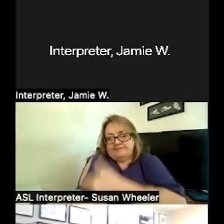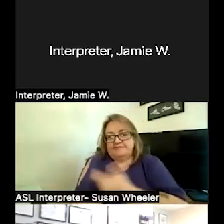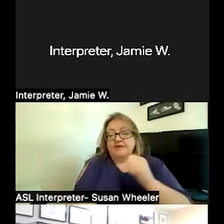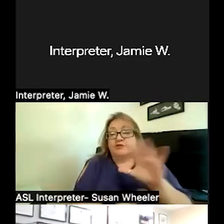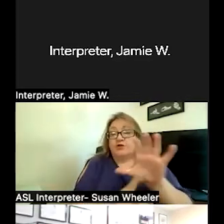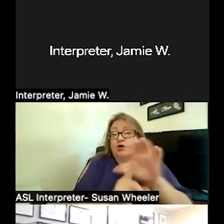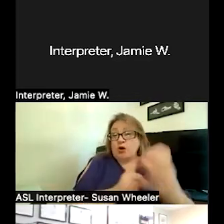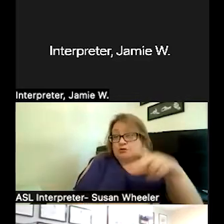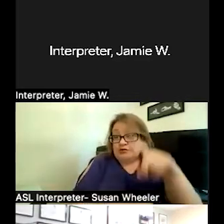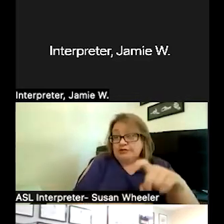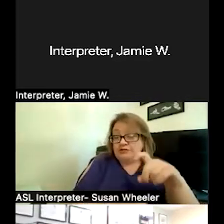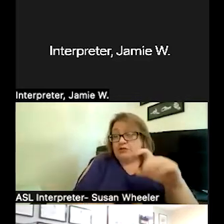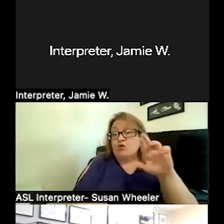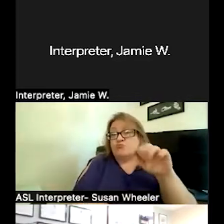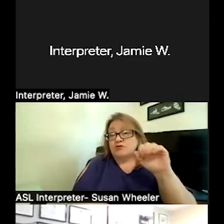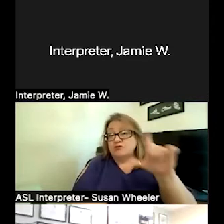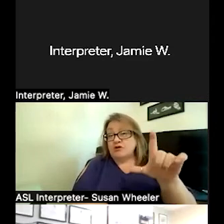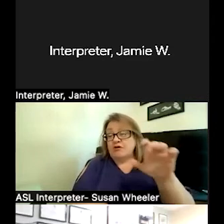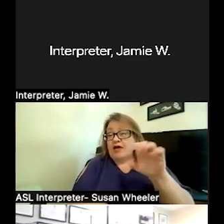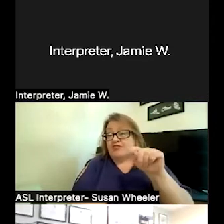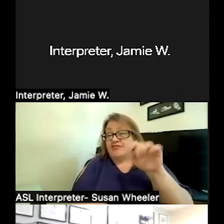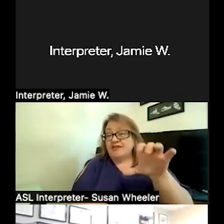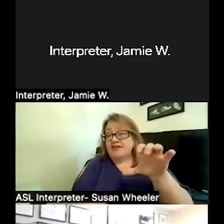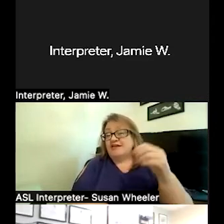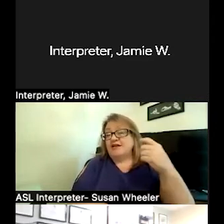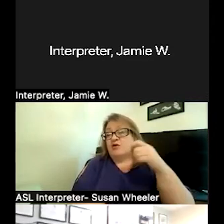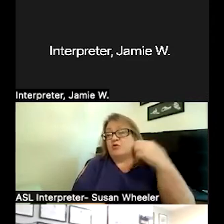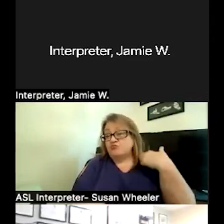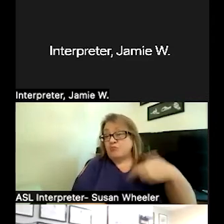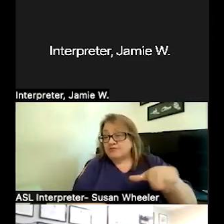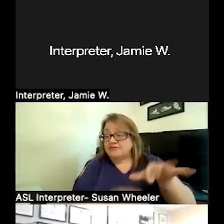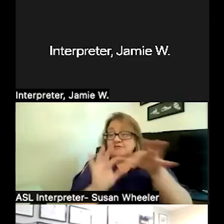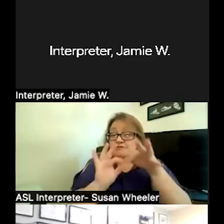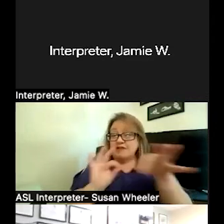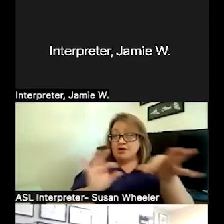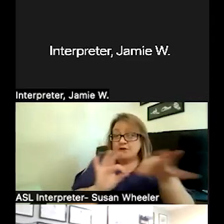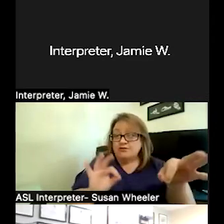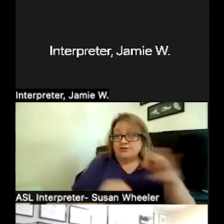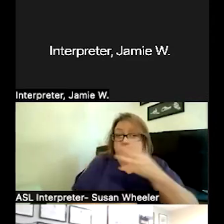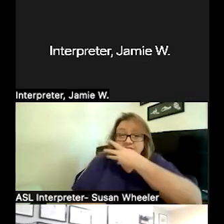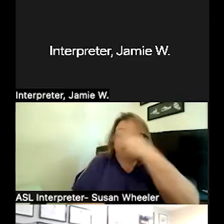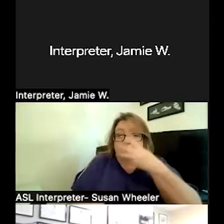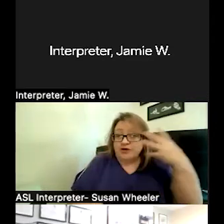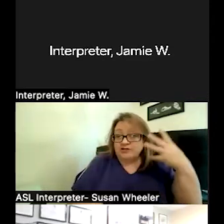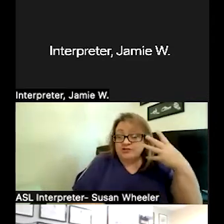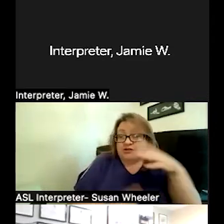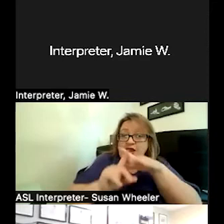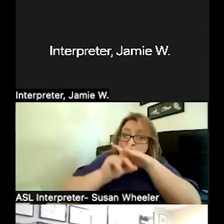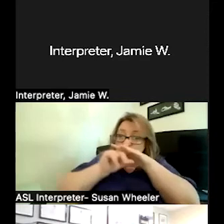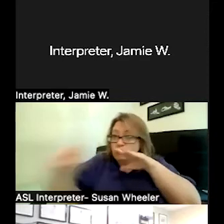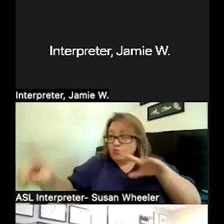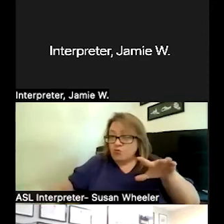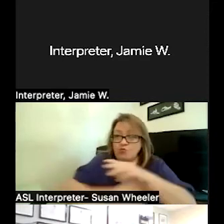needs, racial, ethnic needs, religious needs, language needs, immigration and refugee, which is becoming huge,